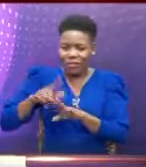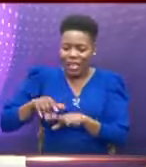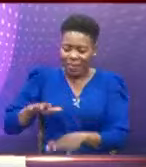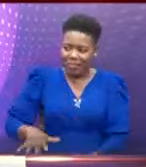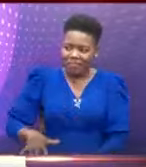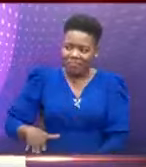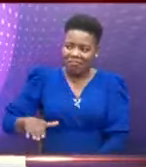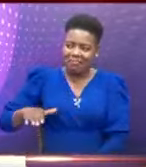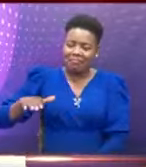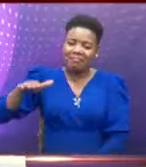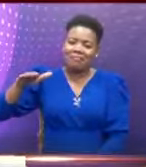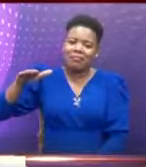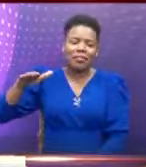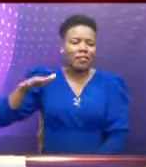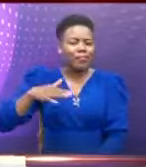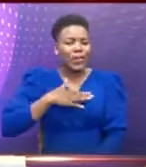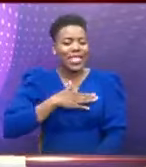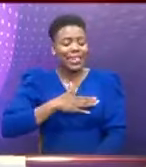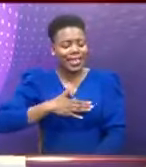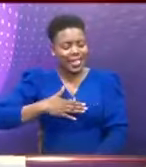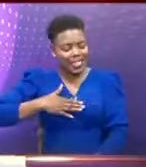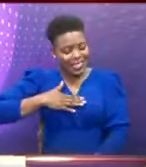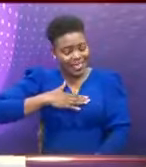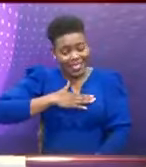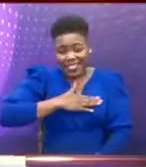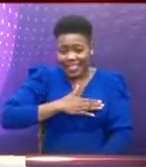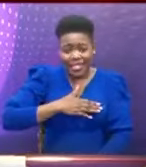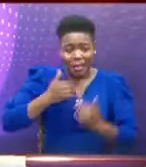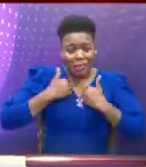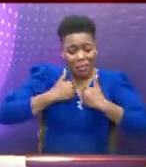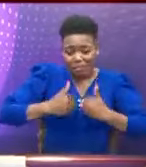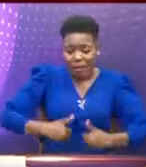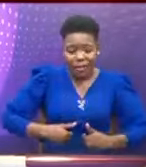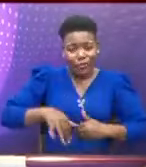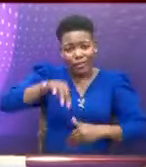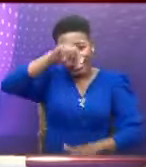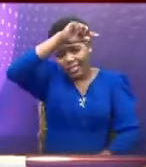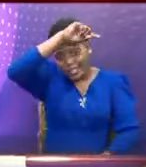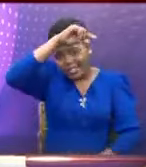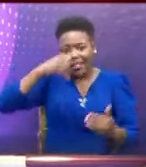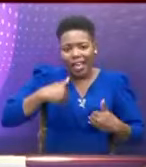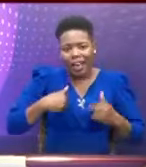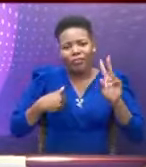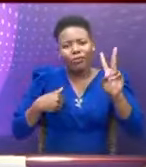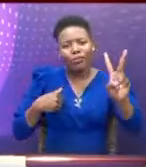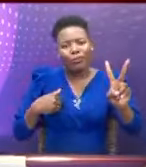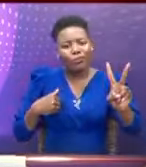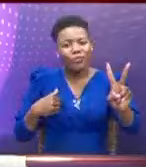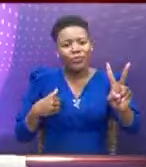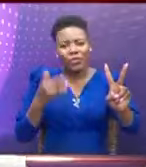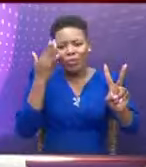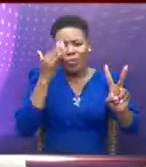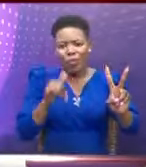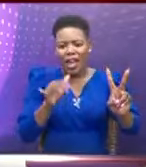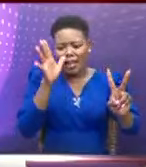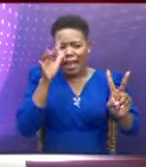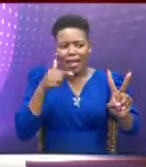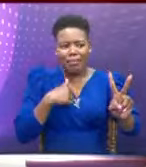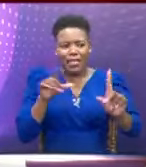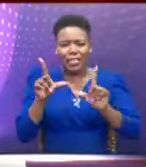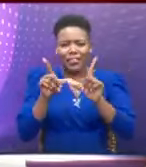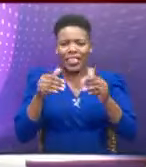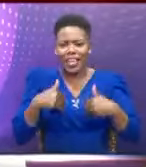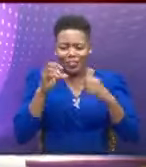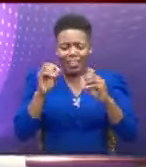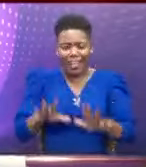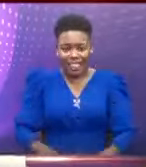you. Mr. Speaker, I am on my pathway to attain a master's degree from the